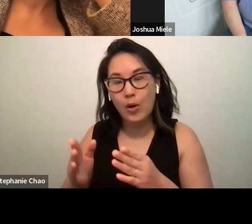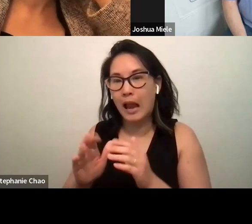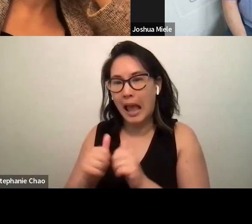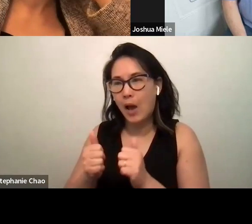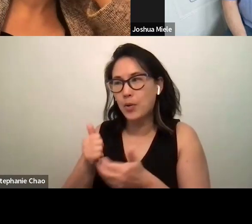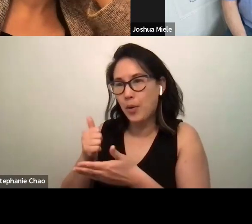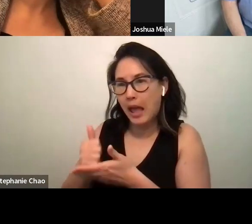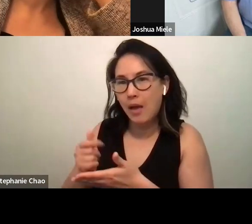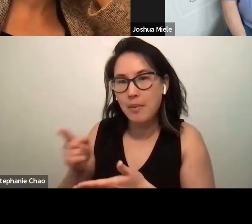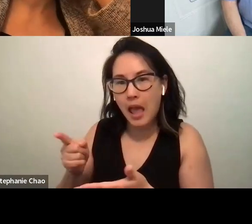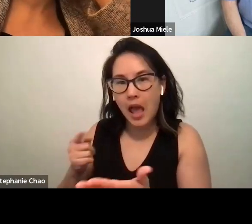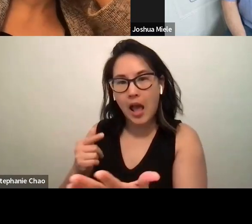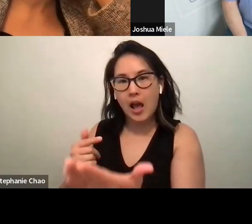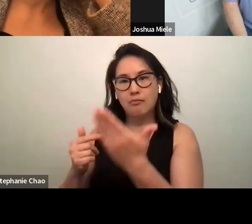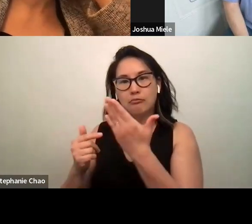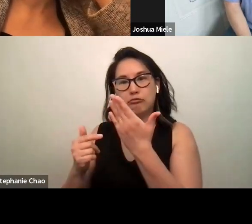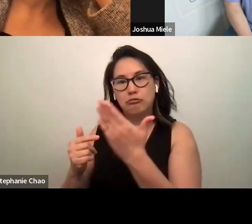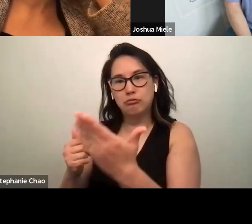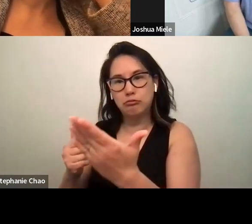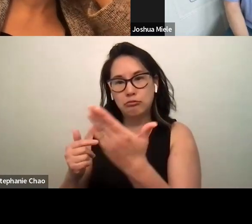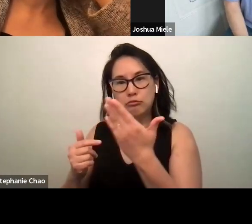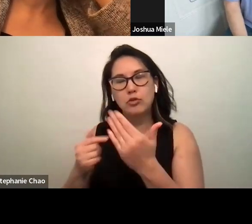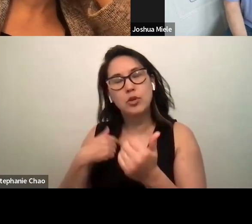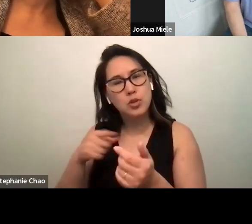out at will, so that they can get